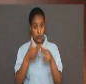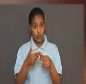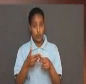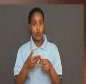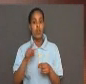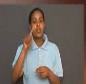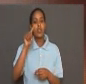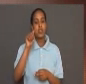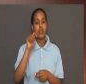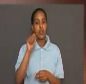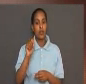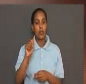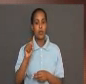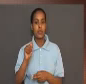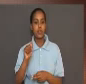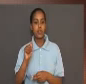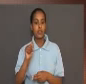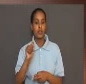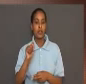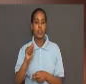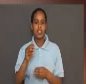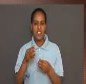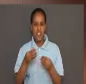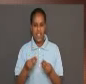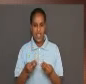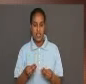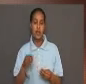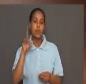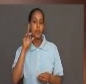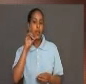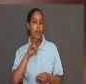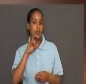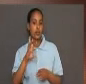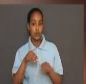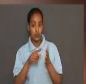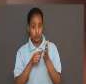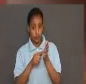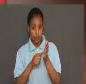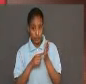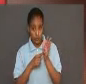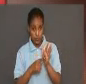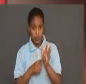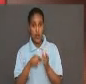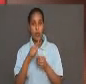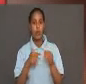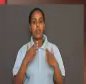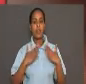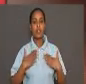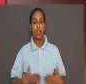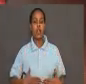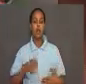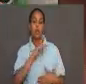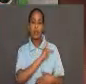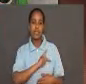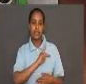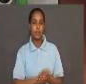as a thermo-softening plastic, which gives you a clue about its physical